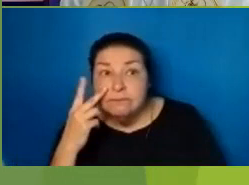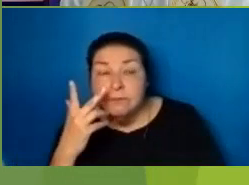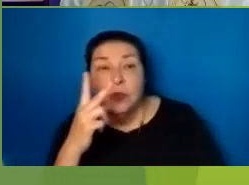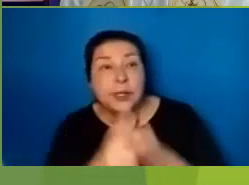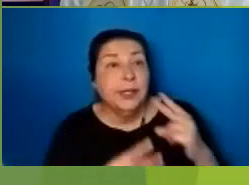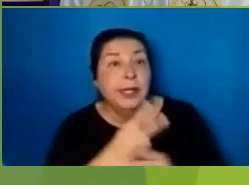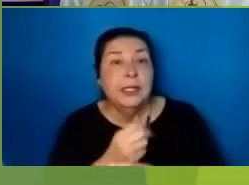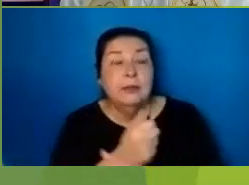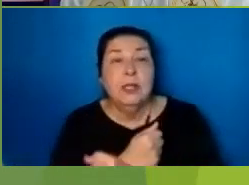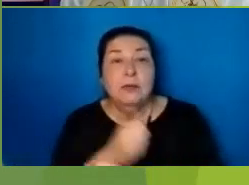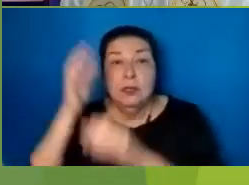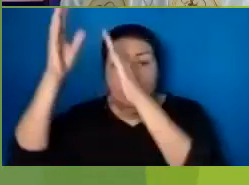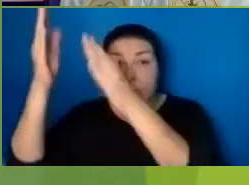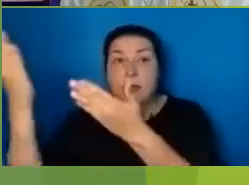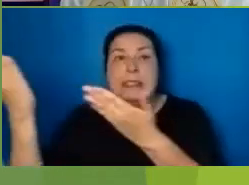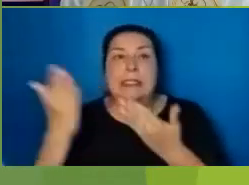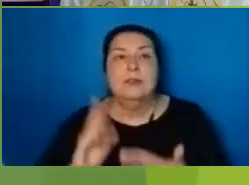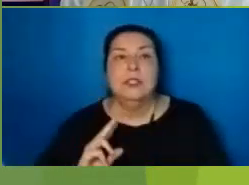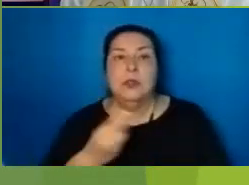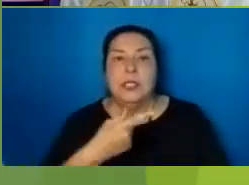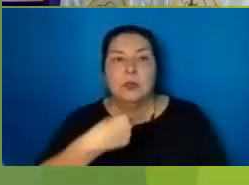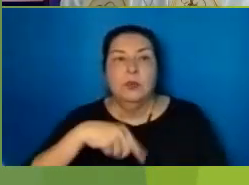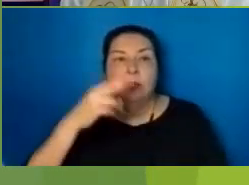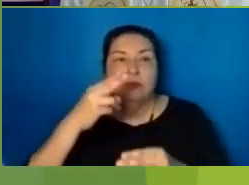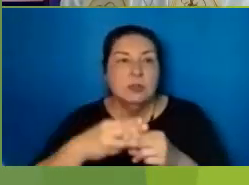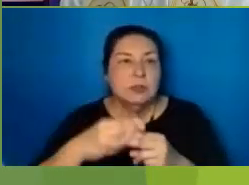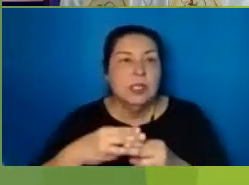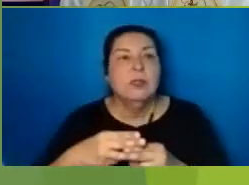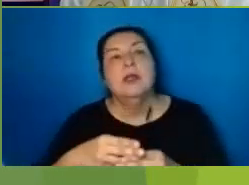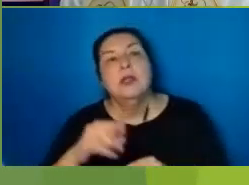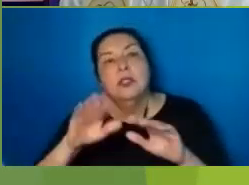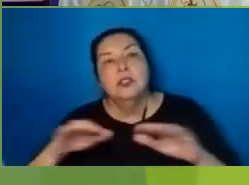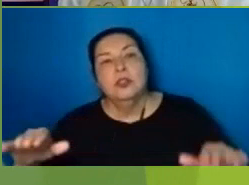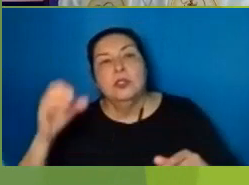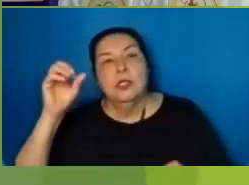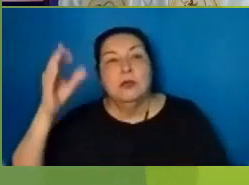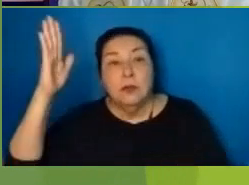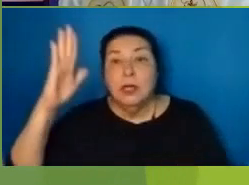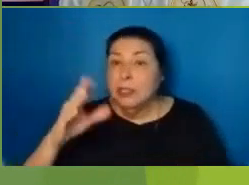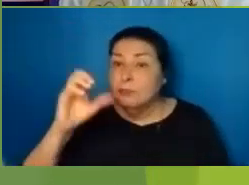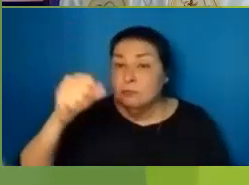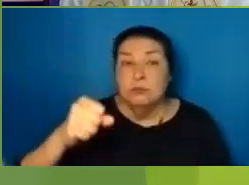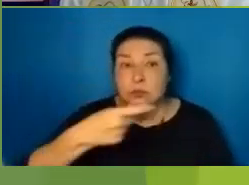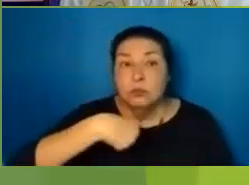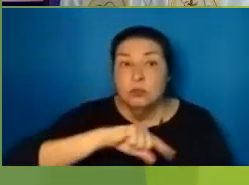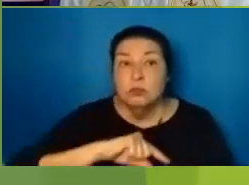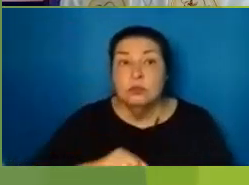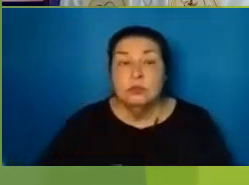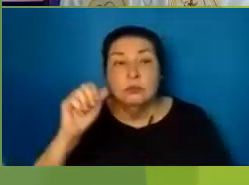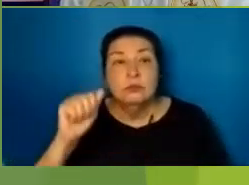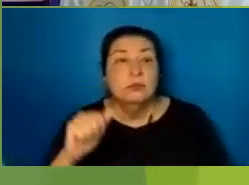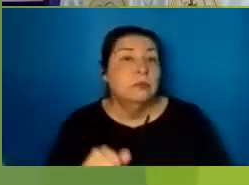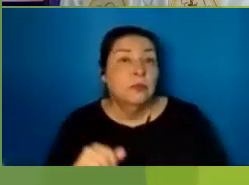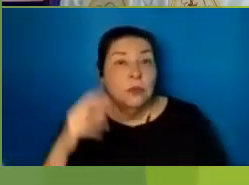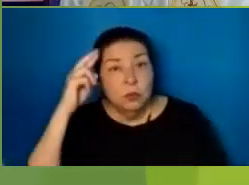love The Father has given to us That we should be called Children of God And so we are The reason